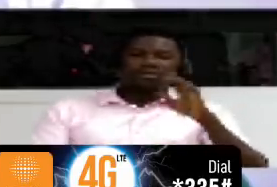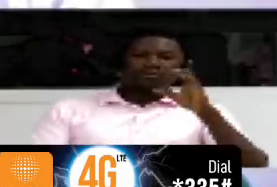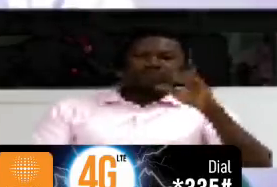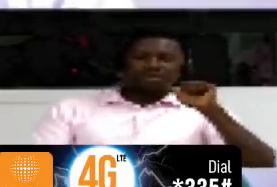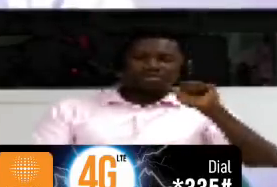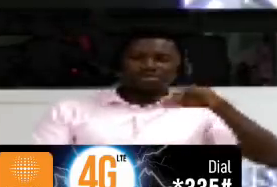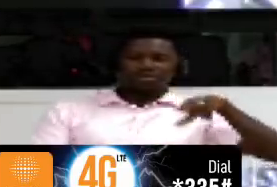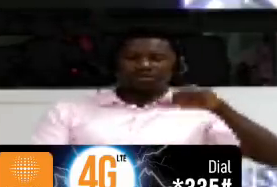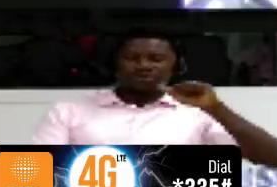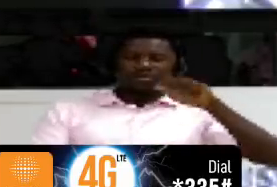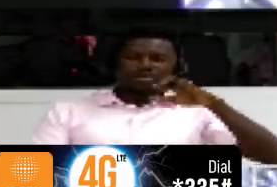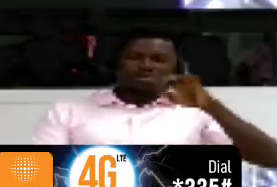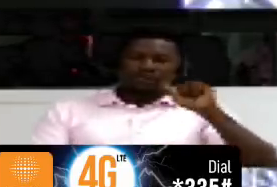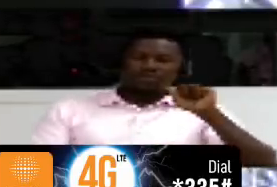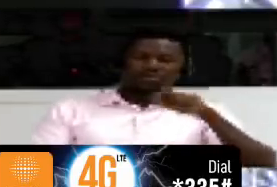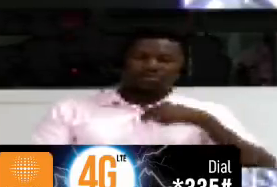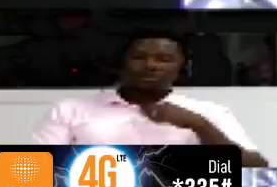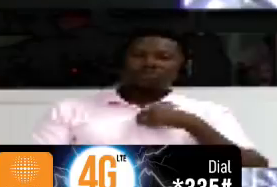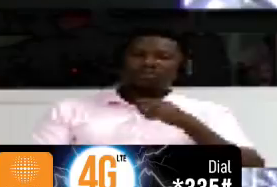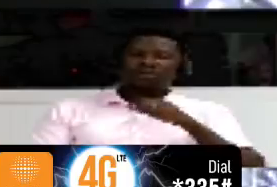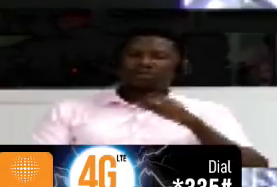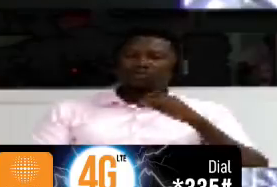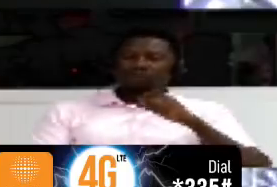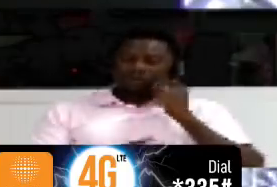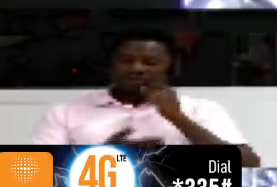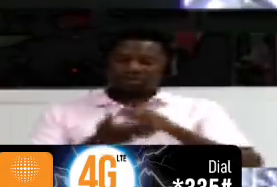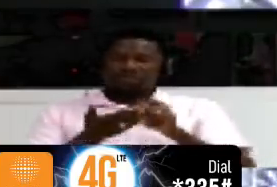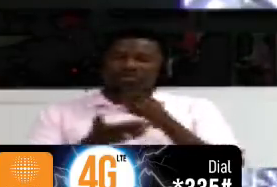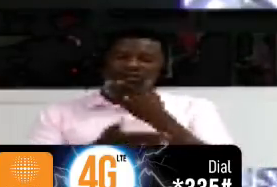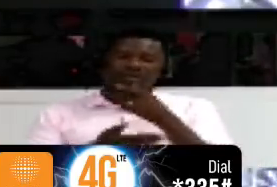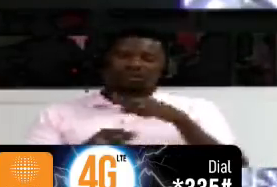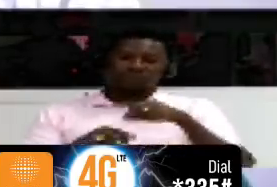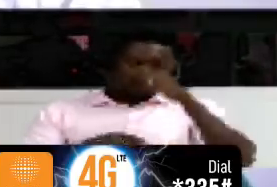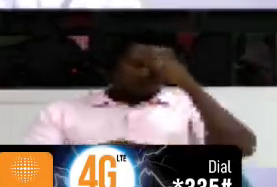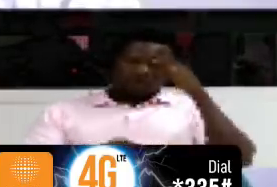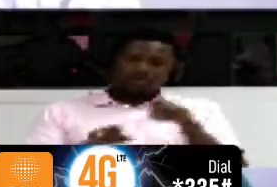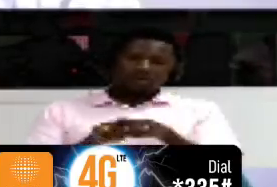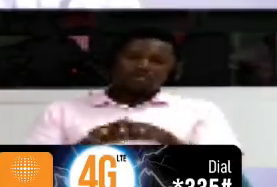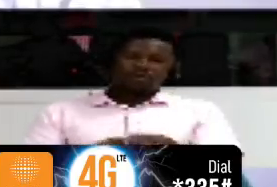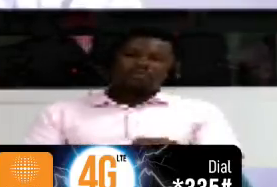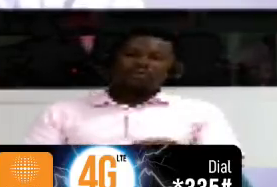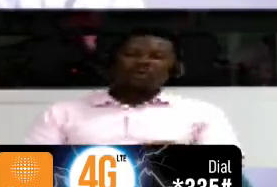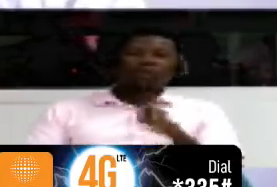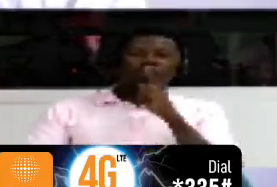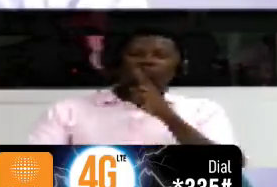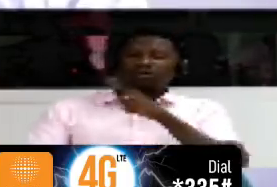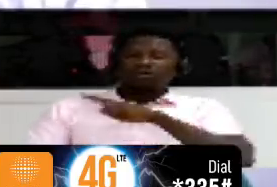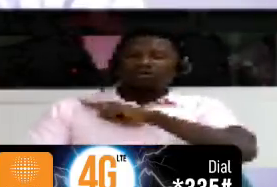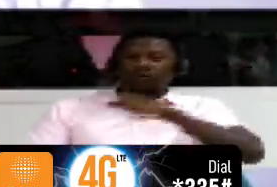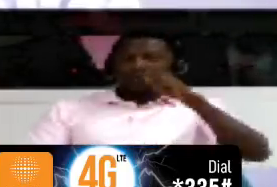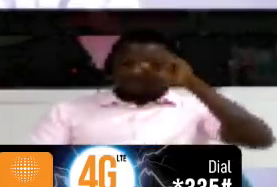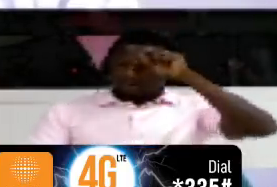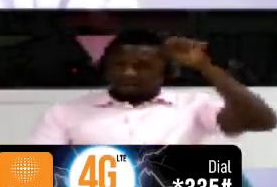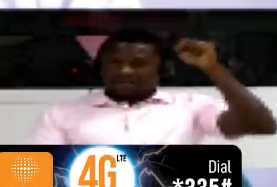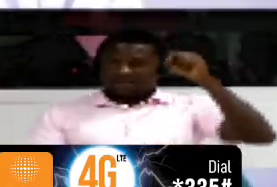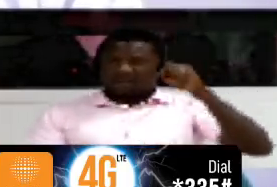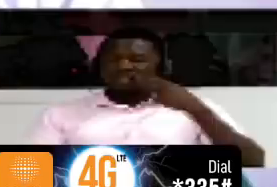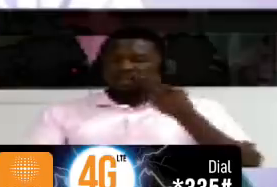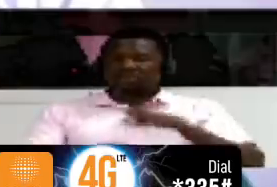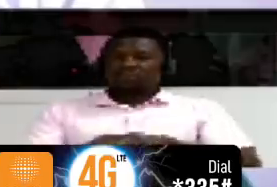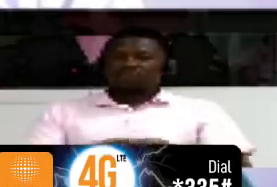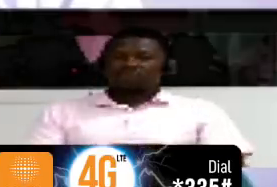But who was the vice president of the main union at the time? The vice president, I could not recall